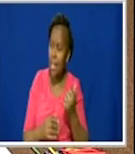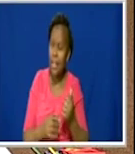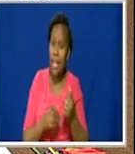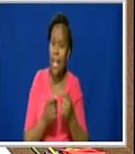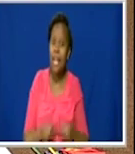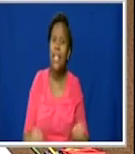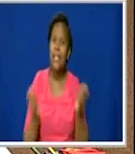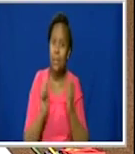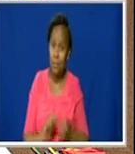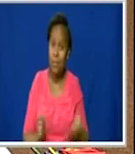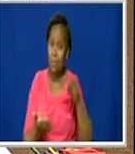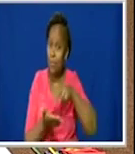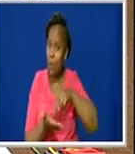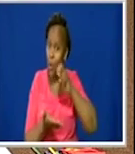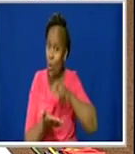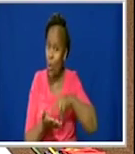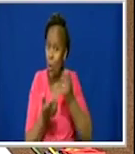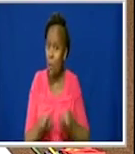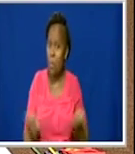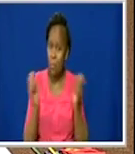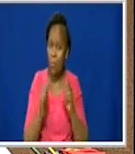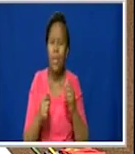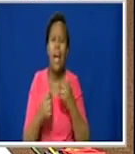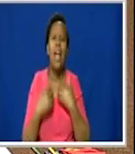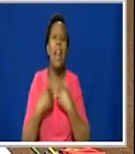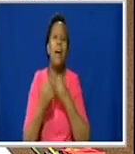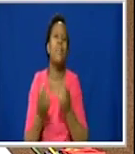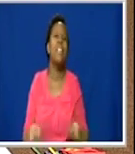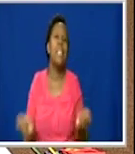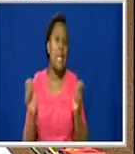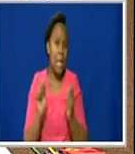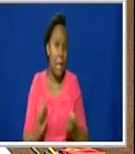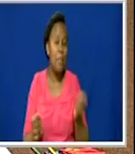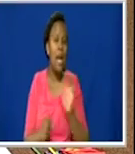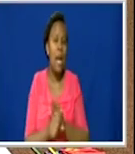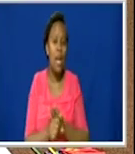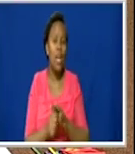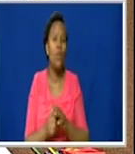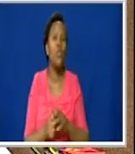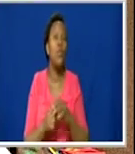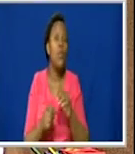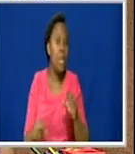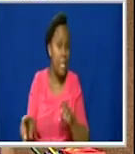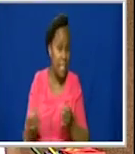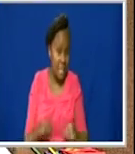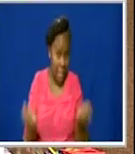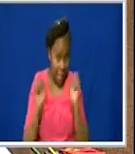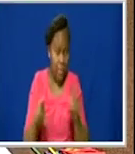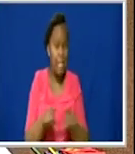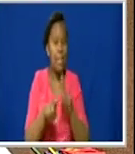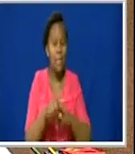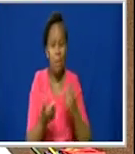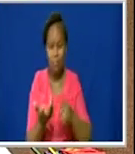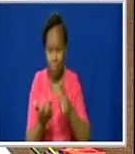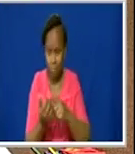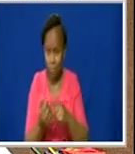skipping rope. Oh, we are going to skip. I love skipping. Okay, we will skip while counting. Yay. Yes. Oh, today's lesson is going